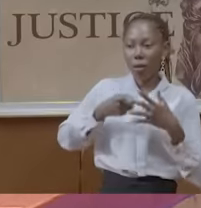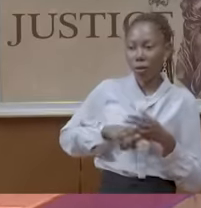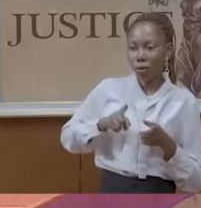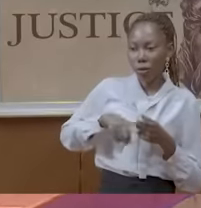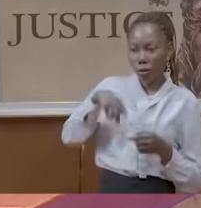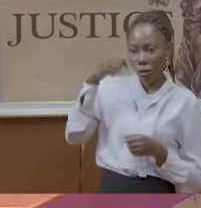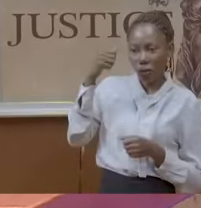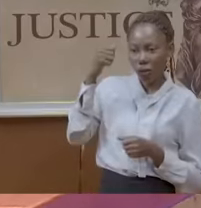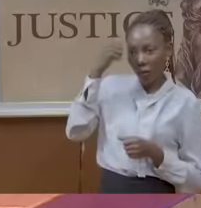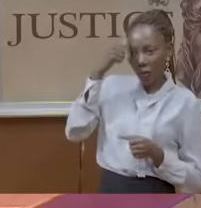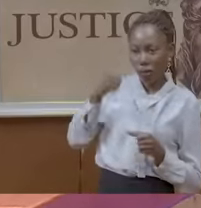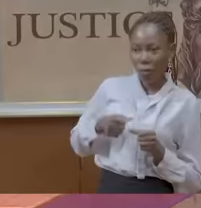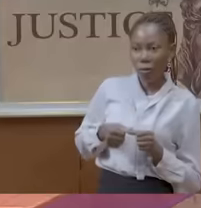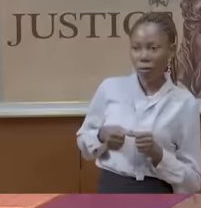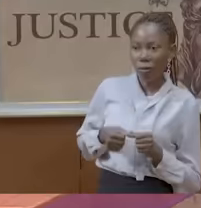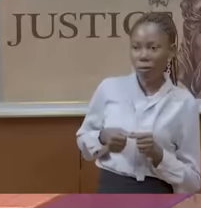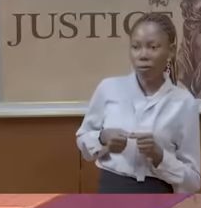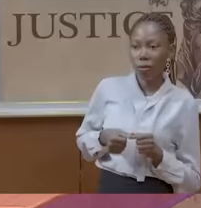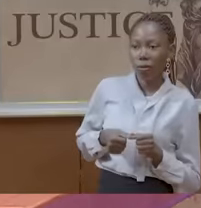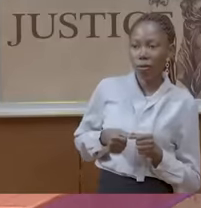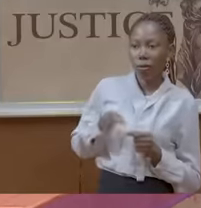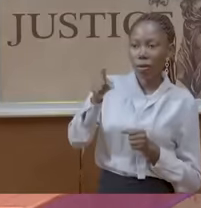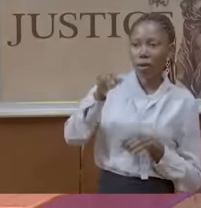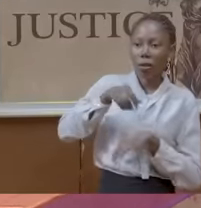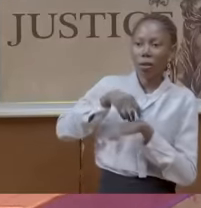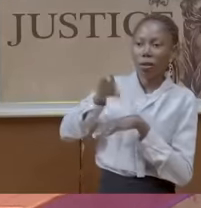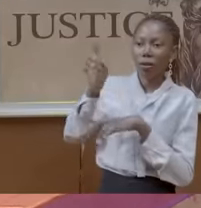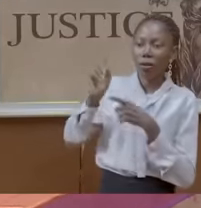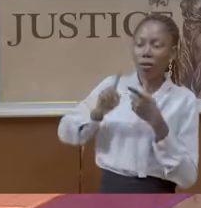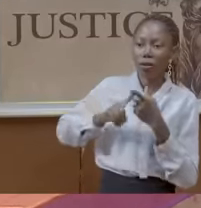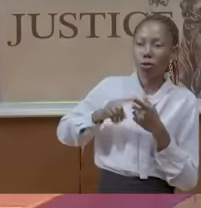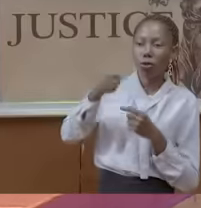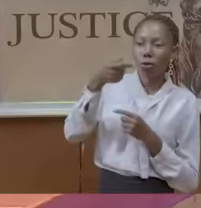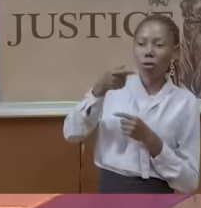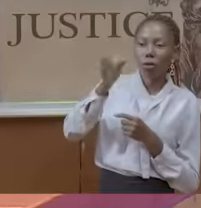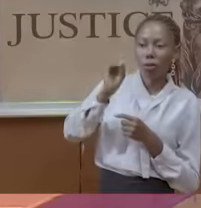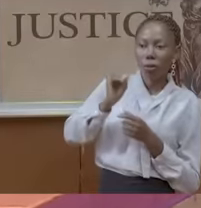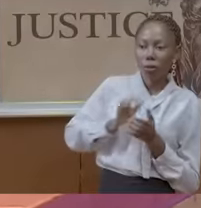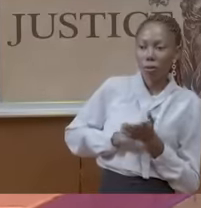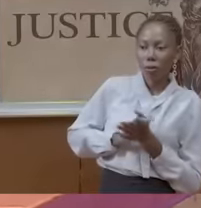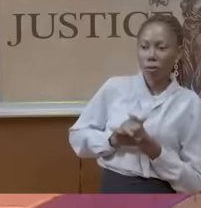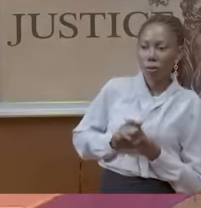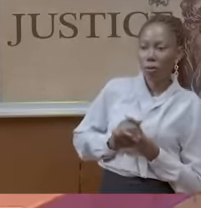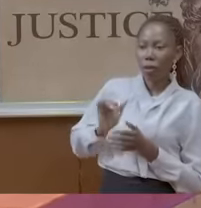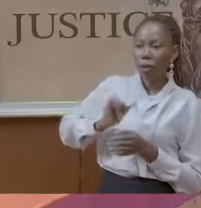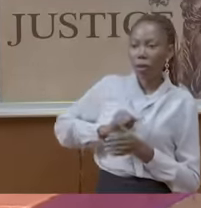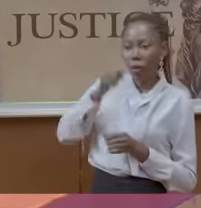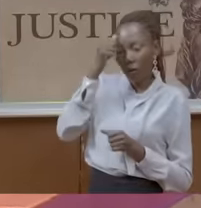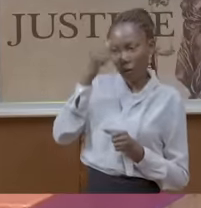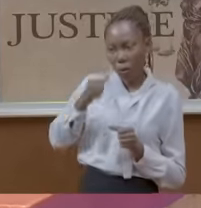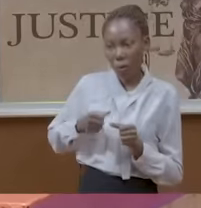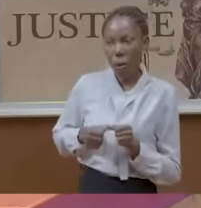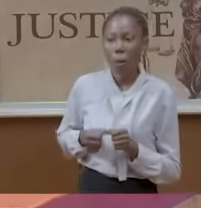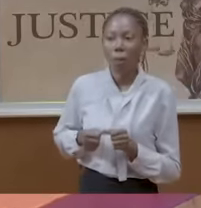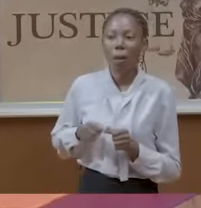remember by the help of, he addressed Daddy Gio, redeem. He addressed Daddy Gio here. He said, I began